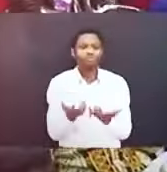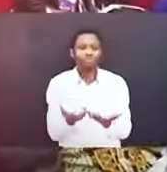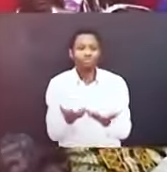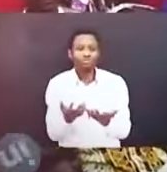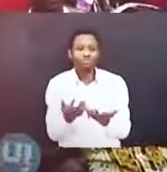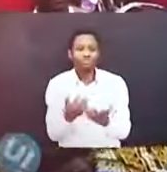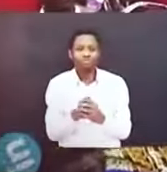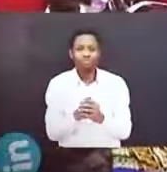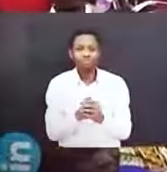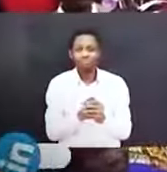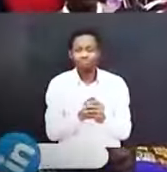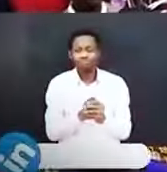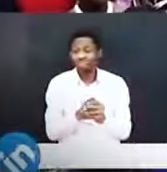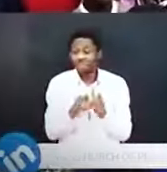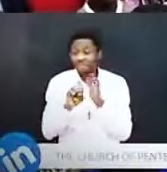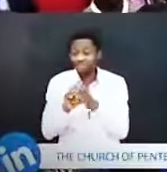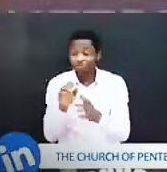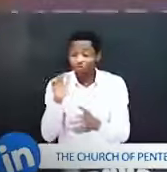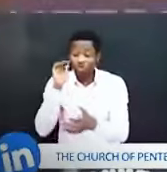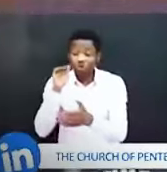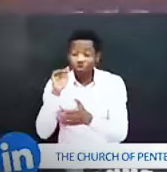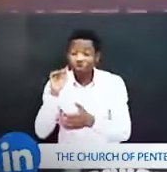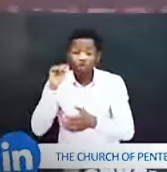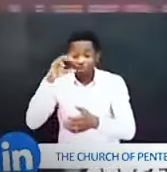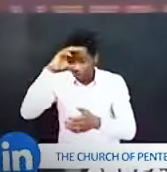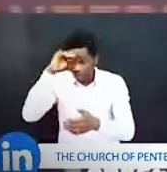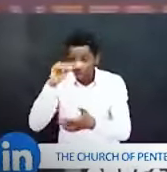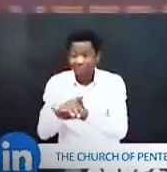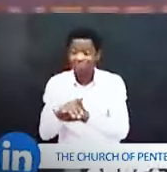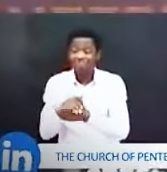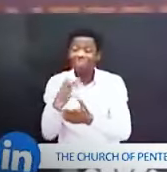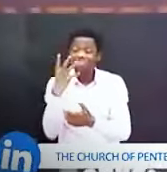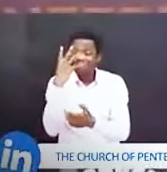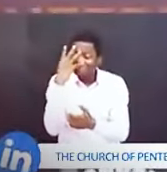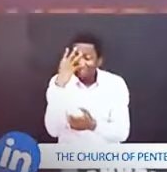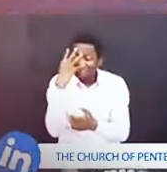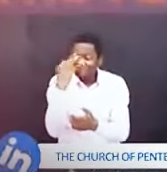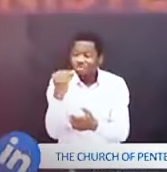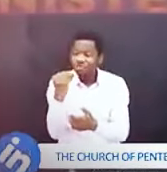husband snores and you are a light sleeper?